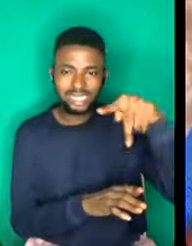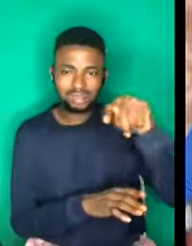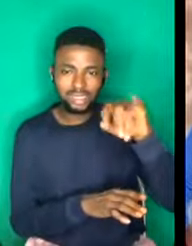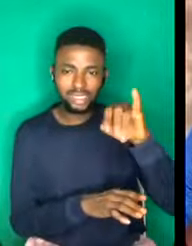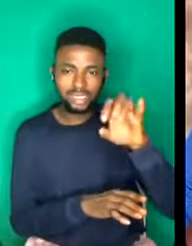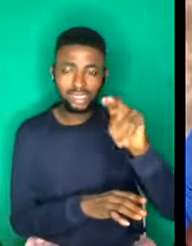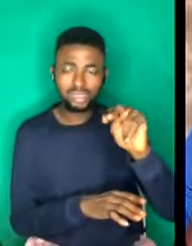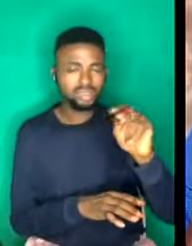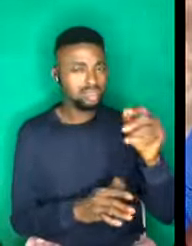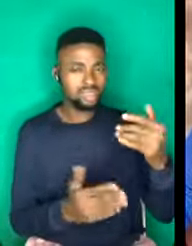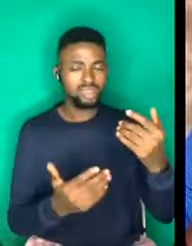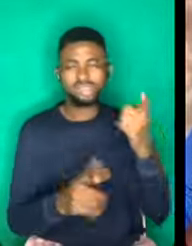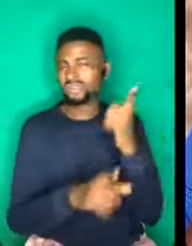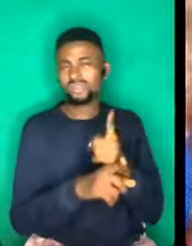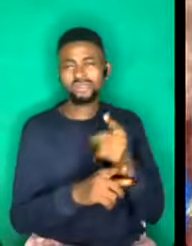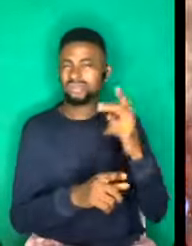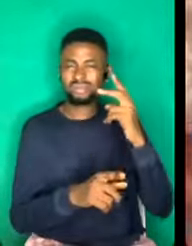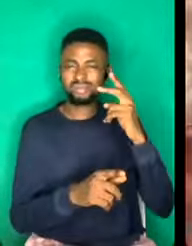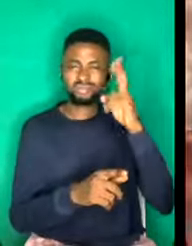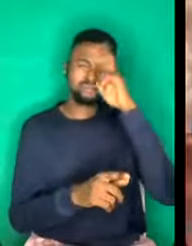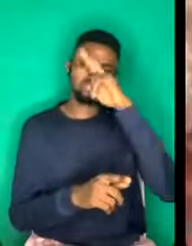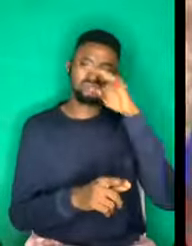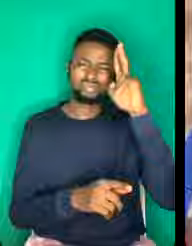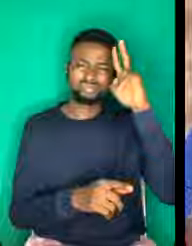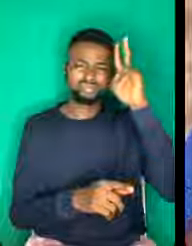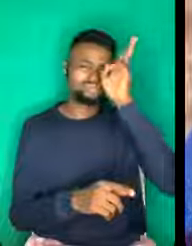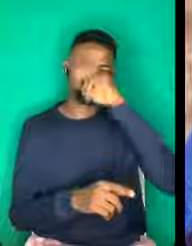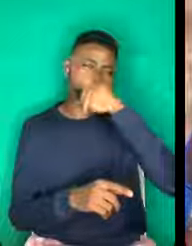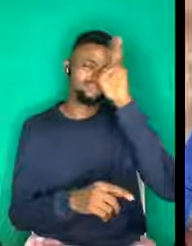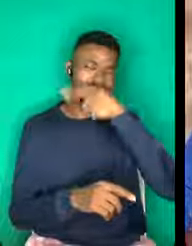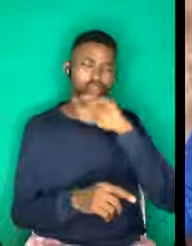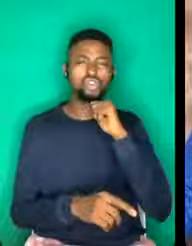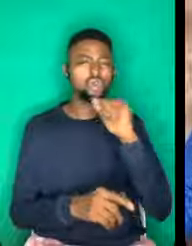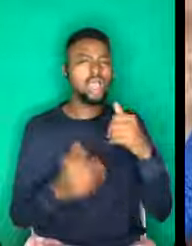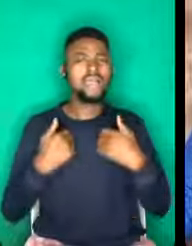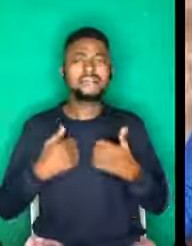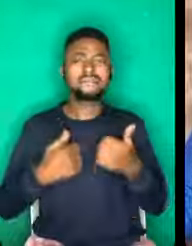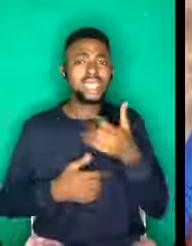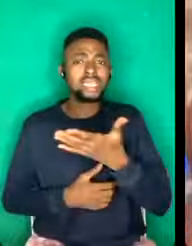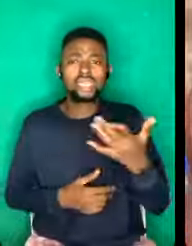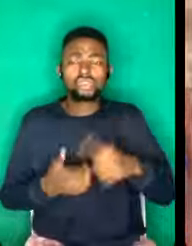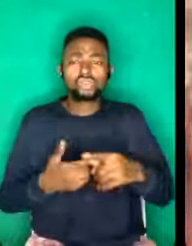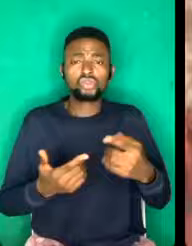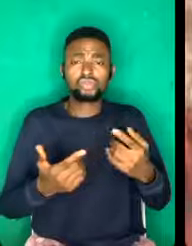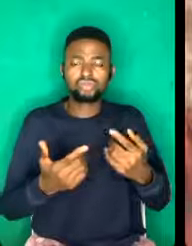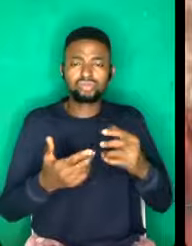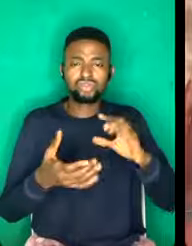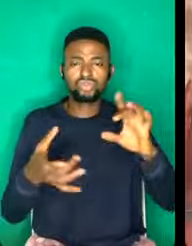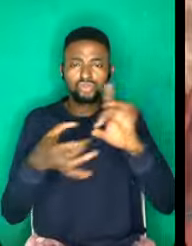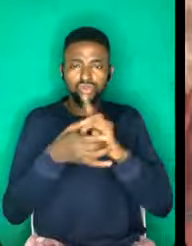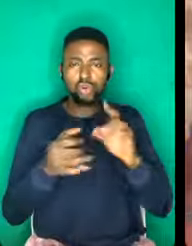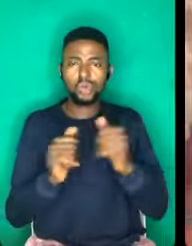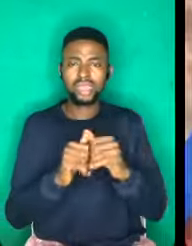do with their disability, doesn't have anything to do with their deafness. I've